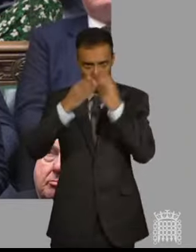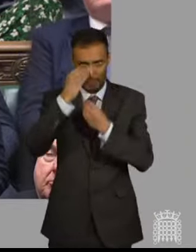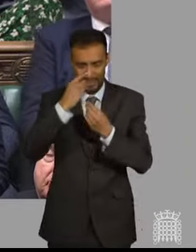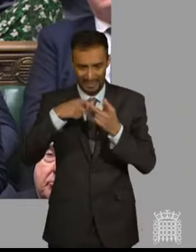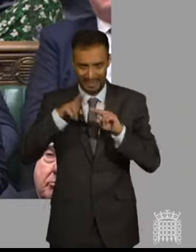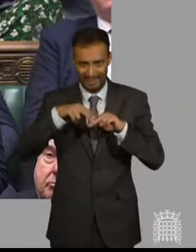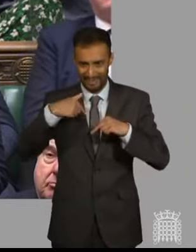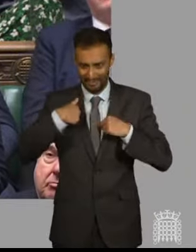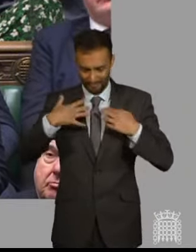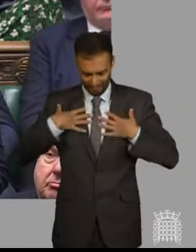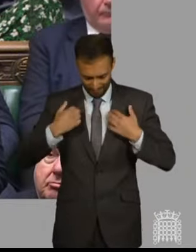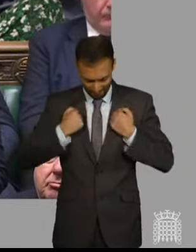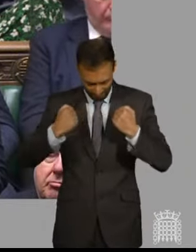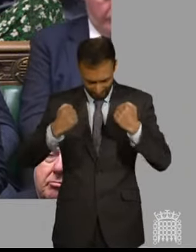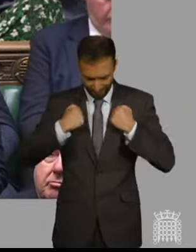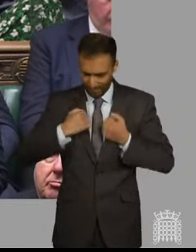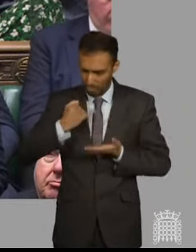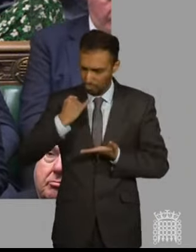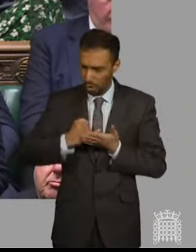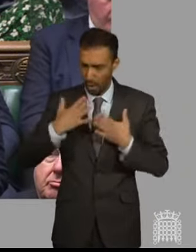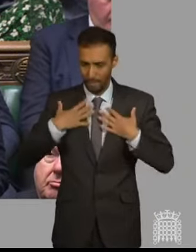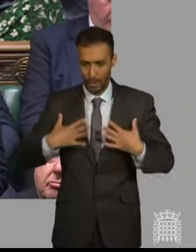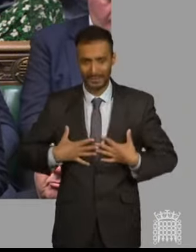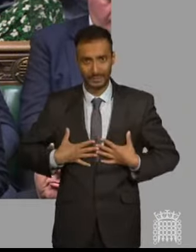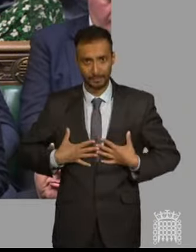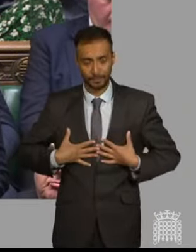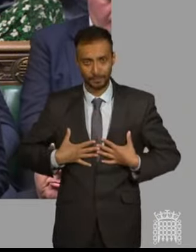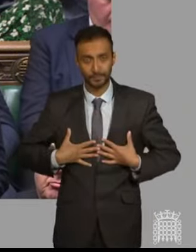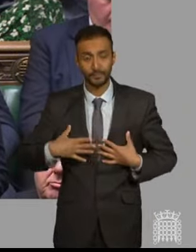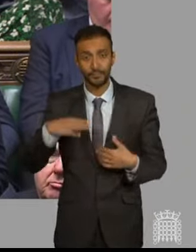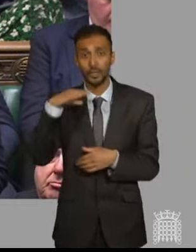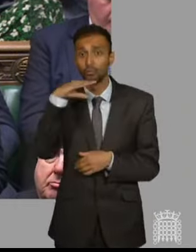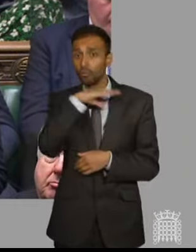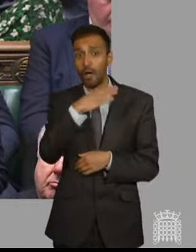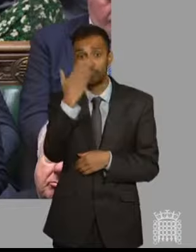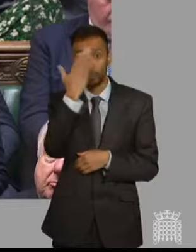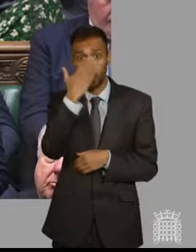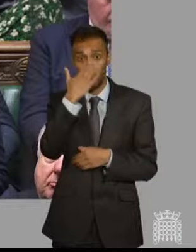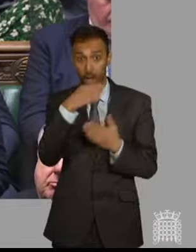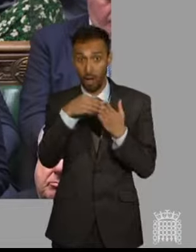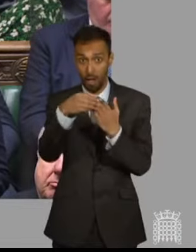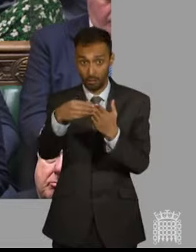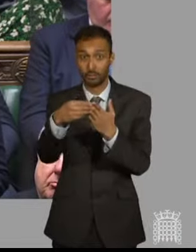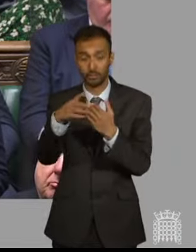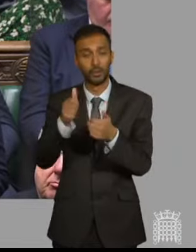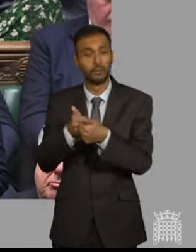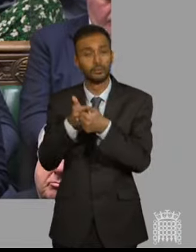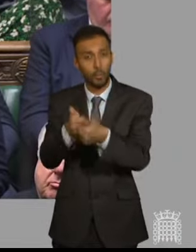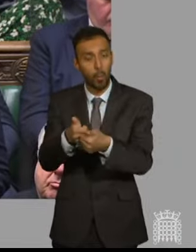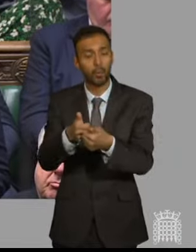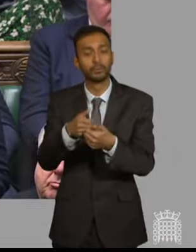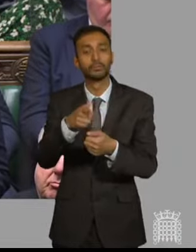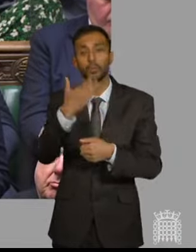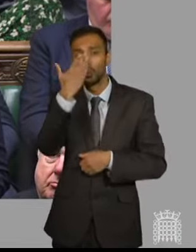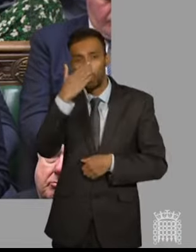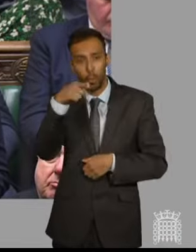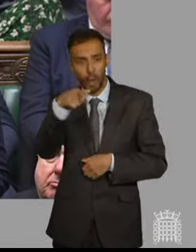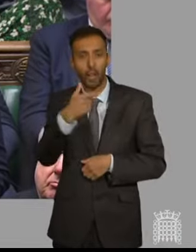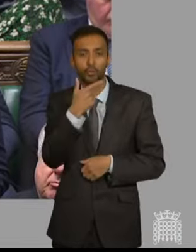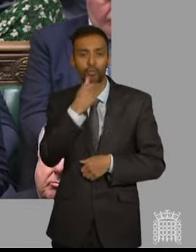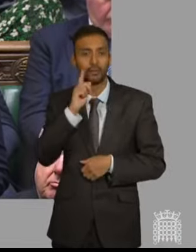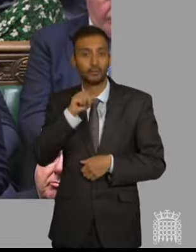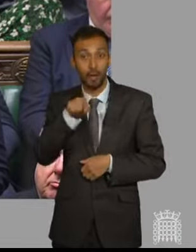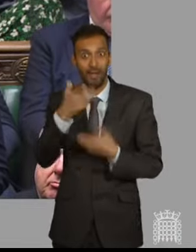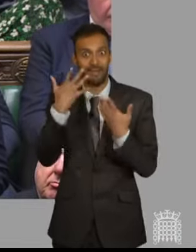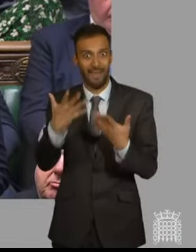support gender questioning children has now been published just before Christmas, and it's out to public consultation. But when we've all